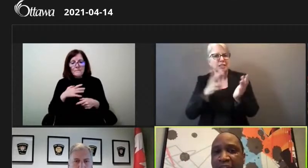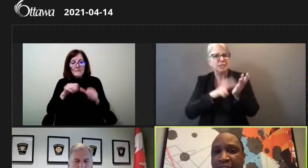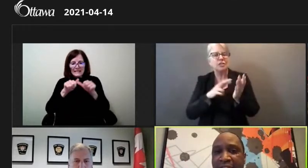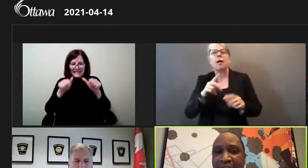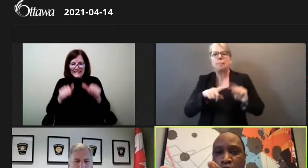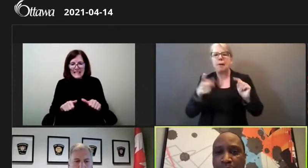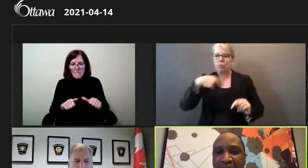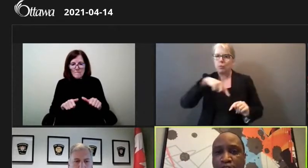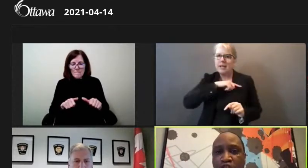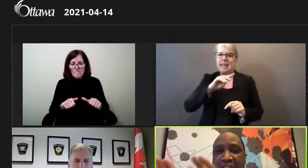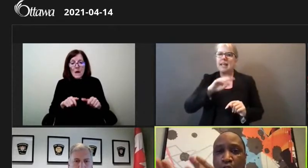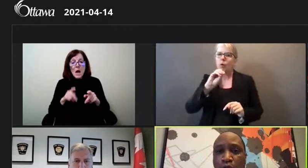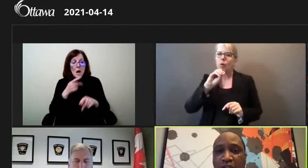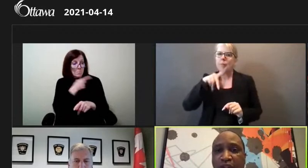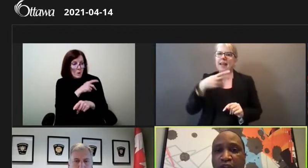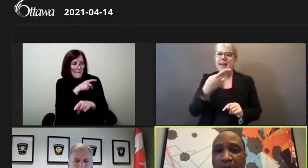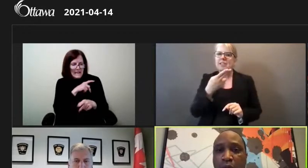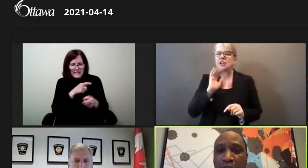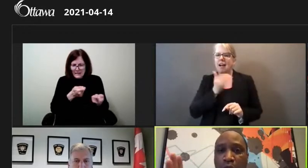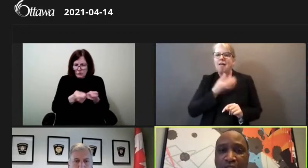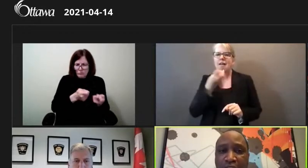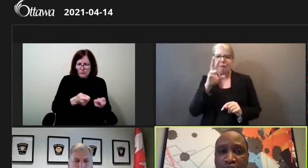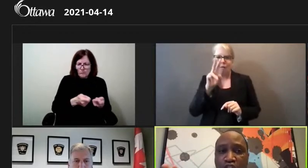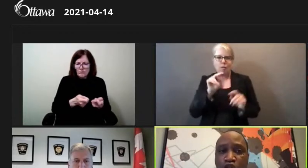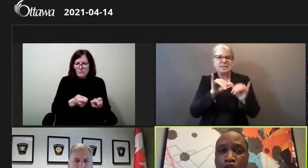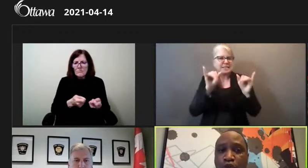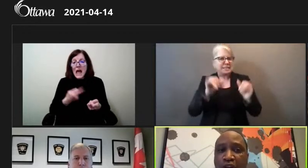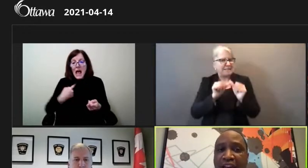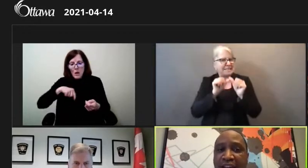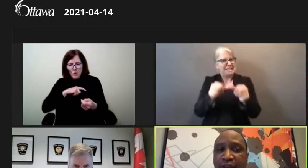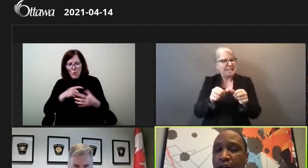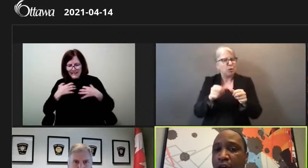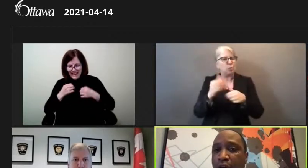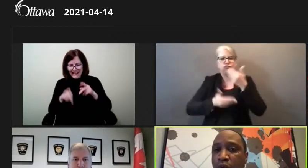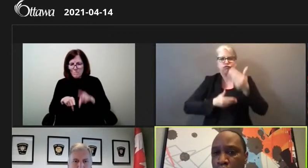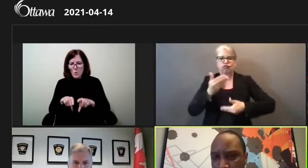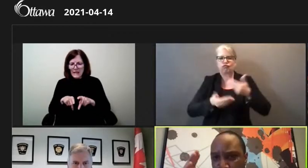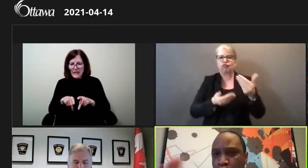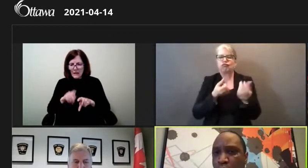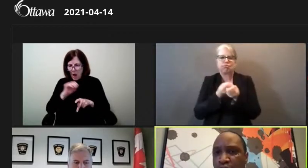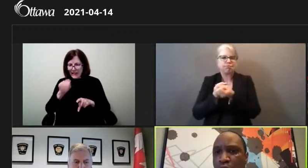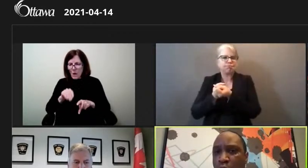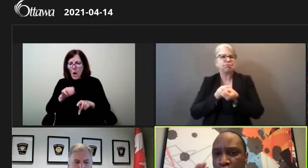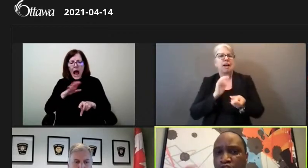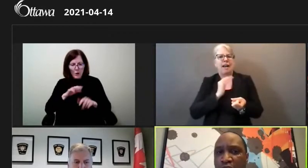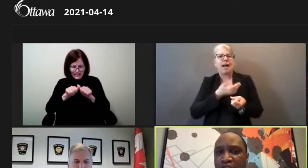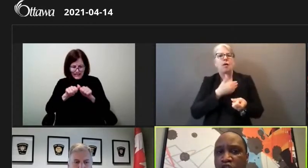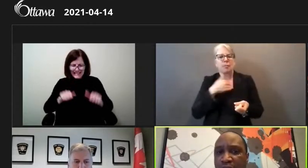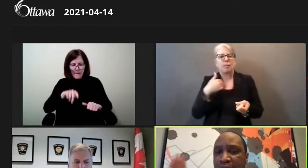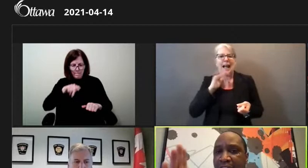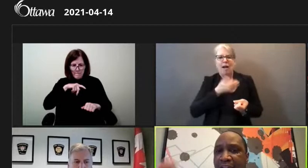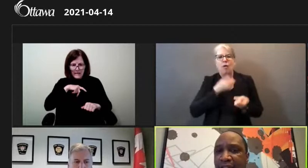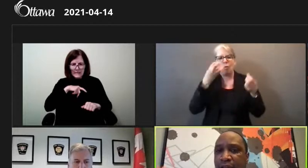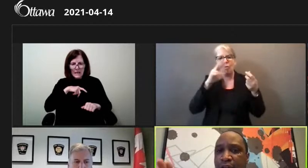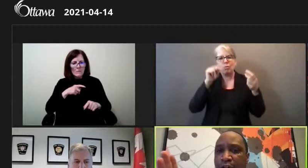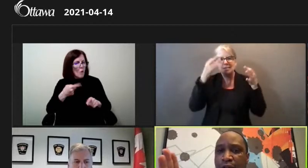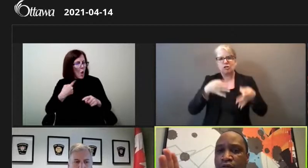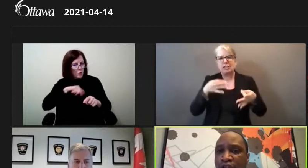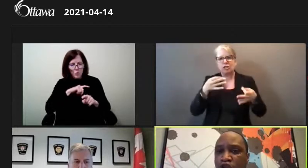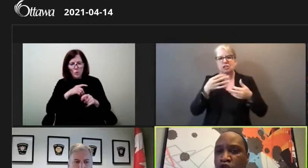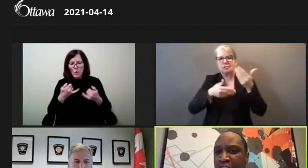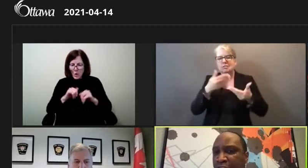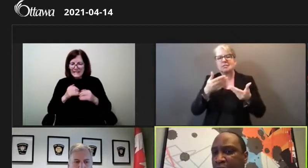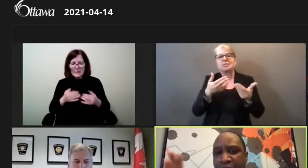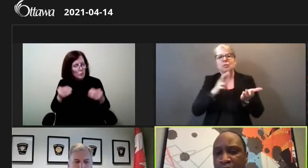we at OPH have our own system and we are going to continue to move ahead through our own discretion